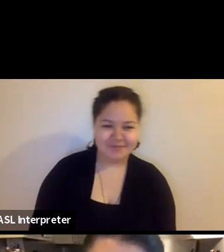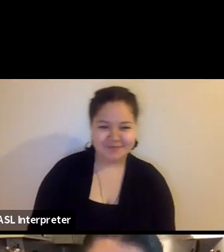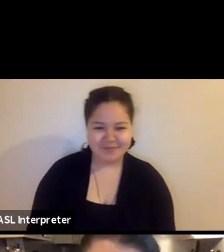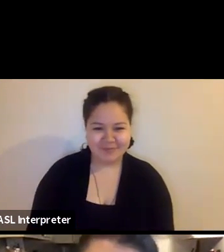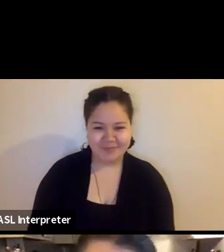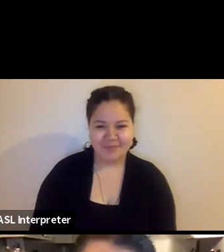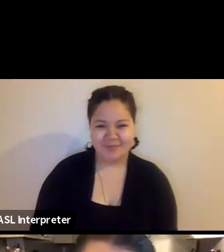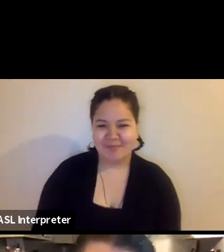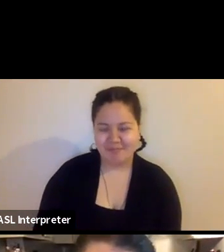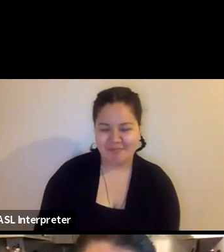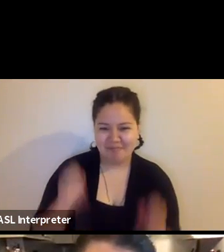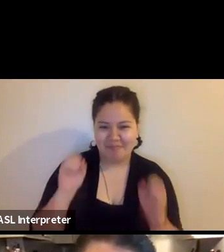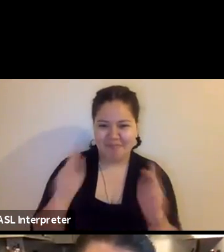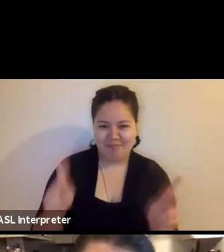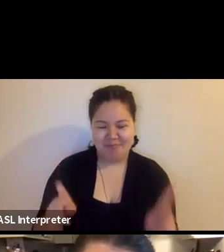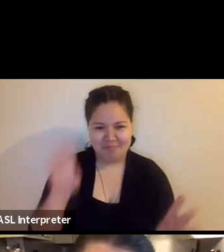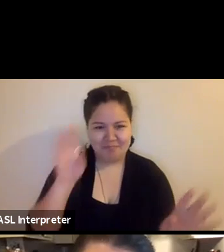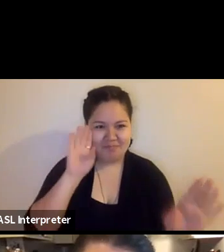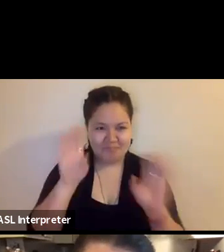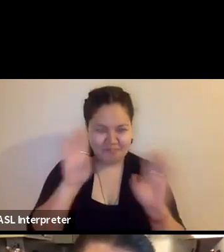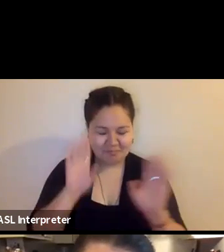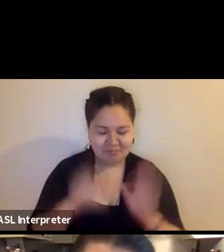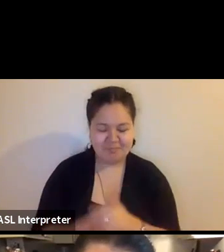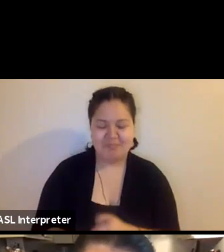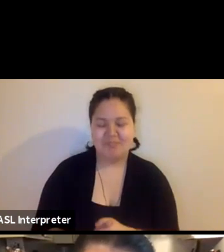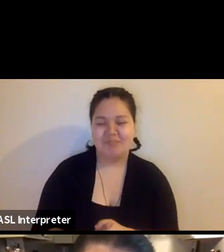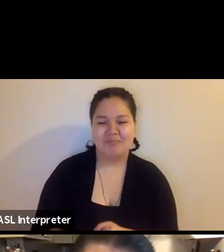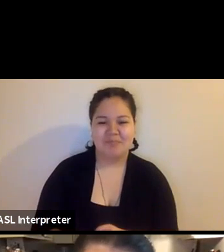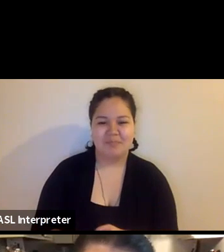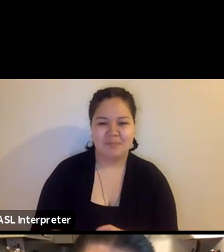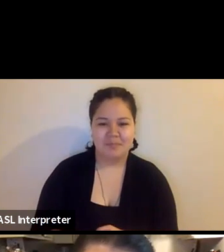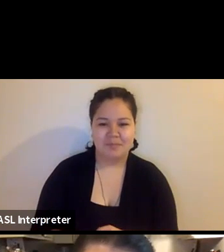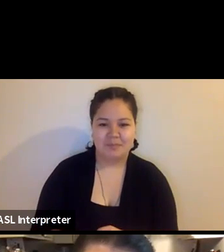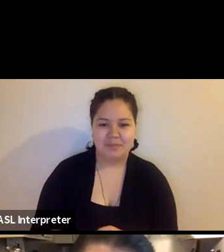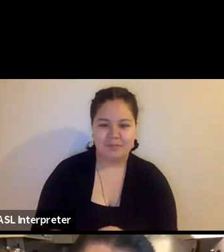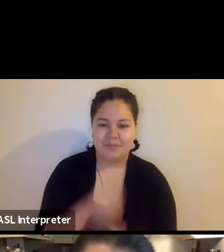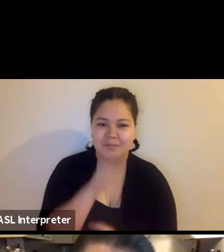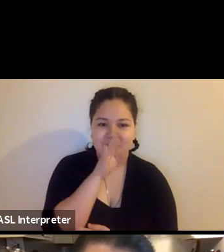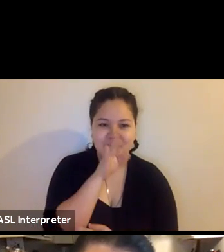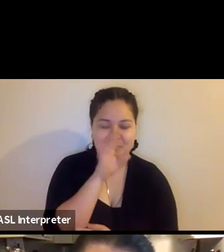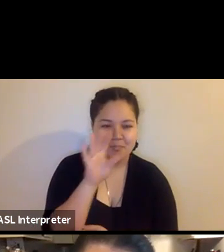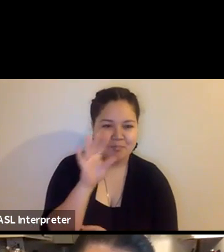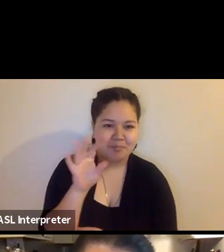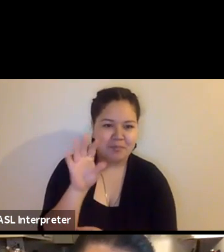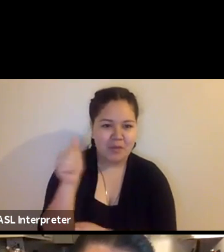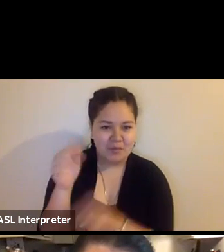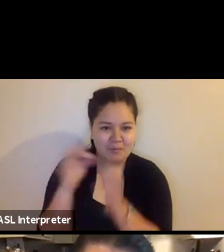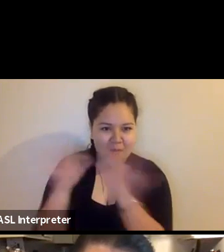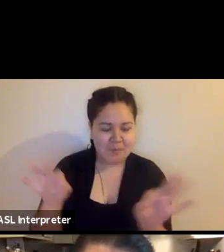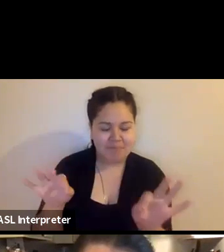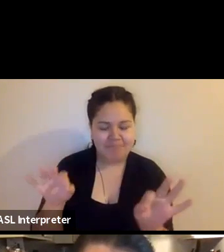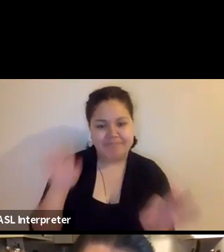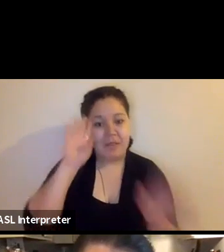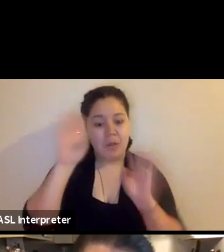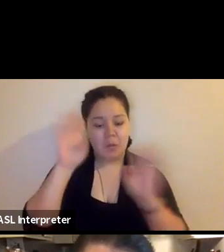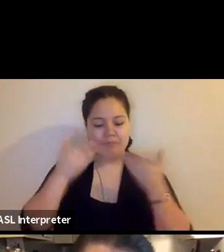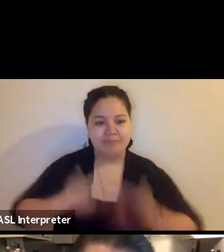Okay. Miigwech. So Ani, Jill Carter Nadishnikaz. My name is Jill